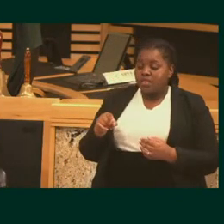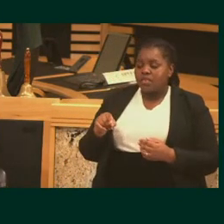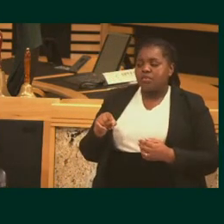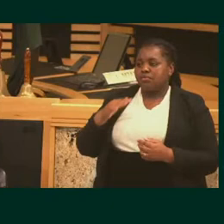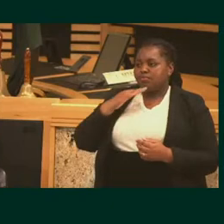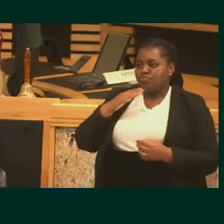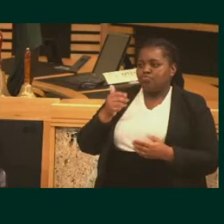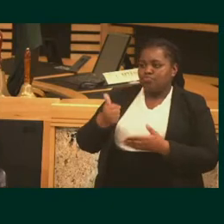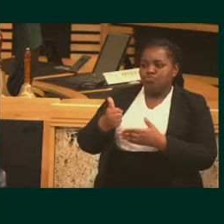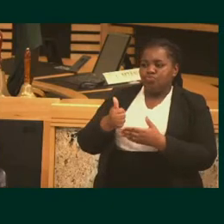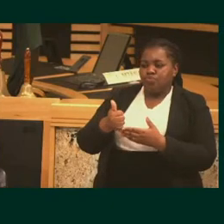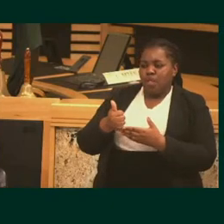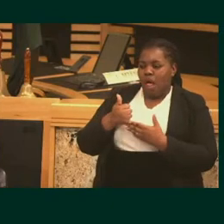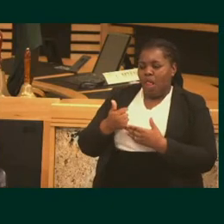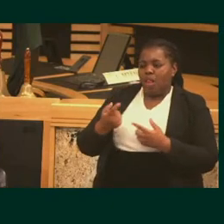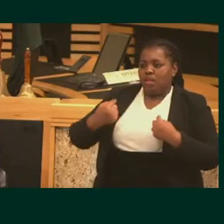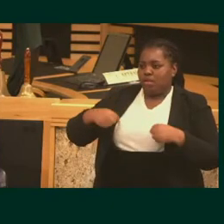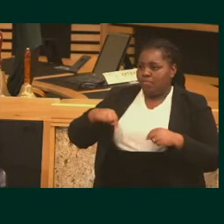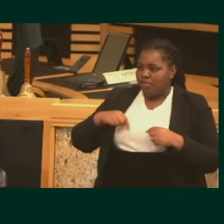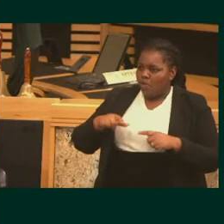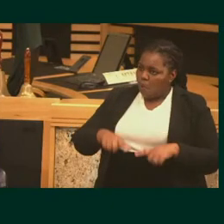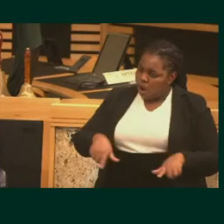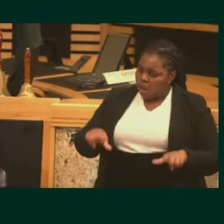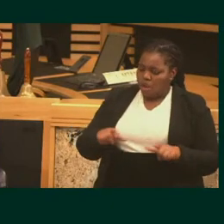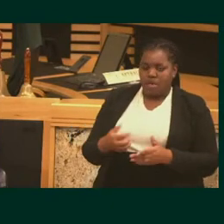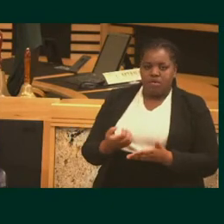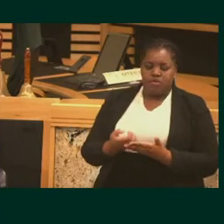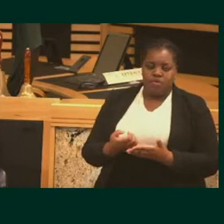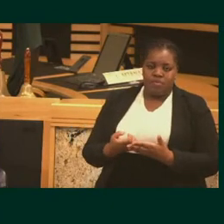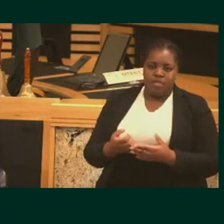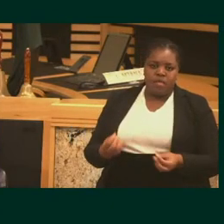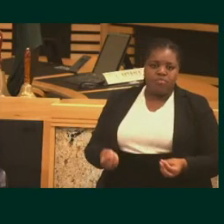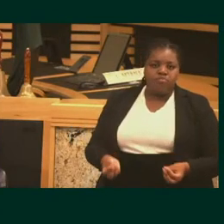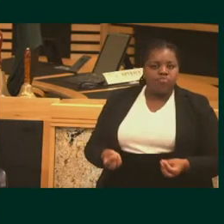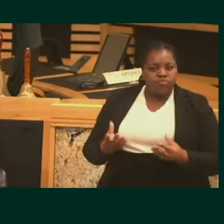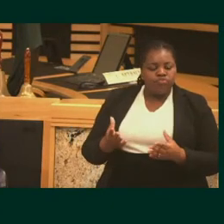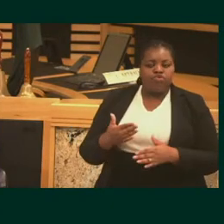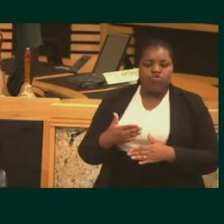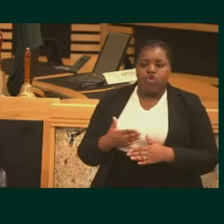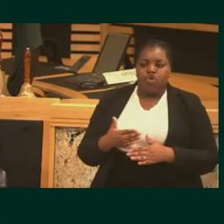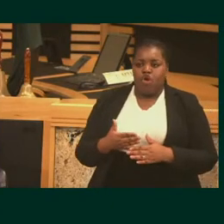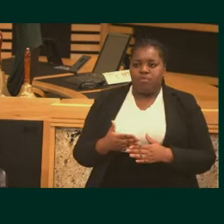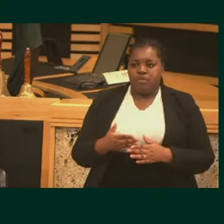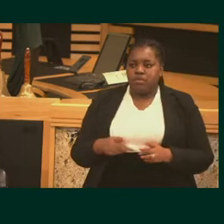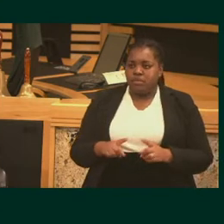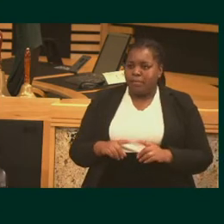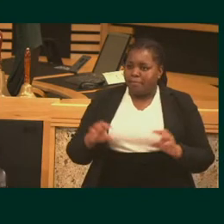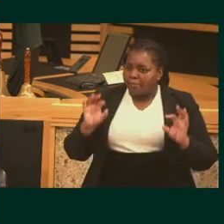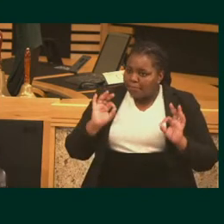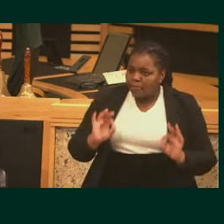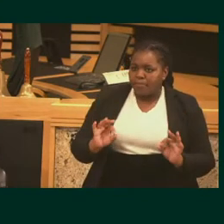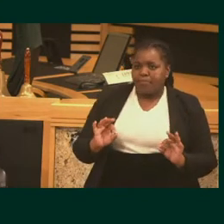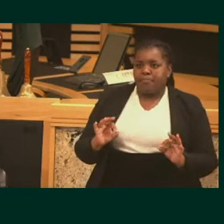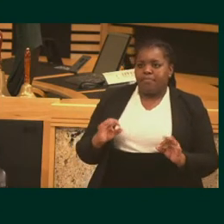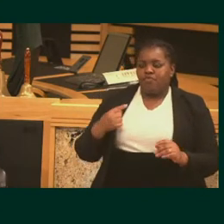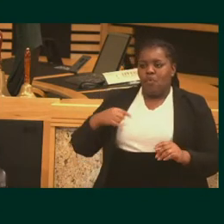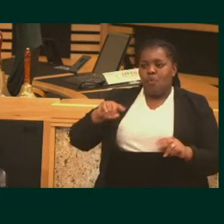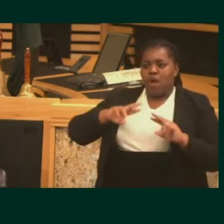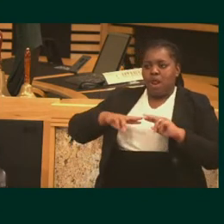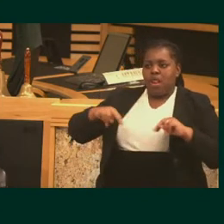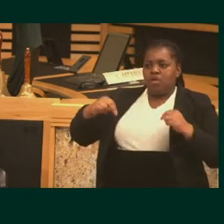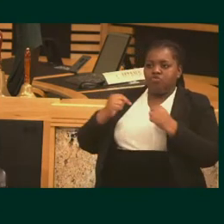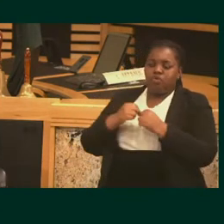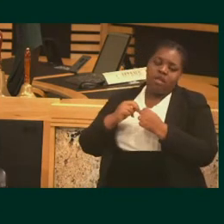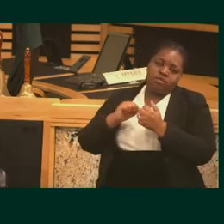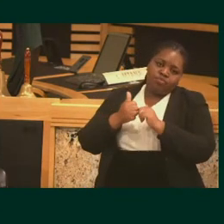is a Cornerstone of our local economy providing jobs and contributing significantly to our national export